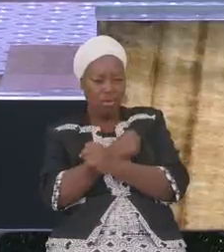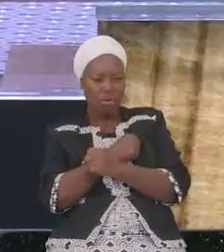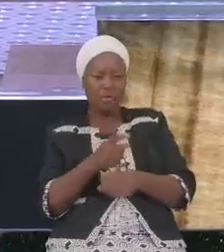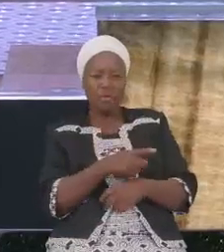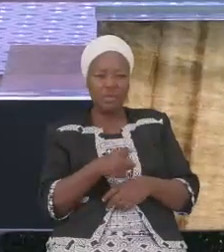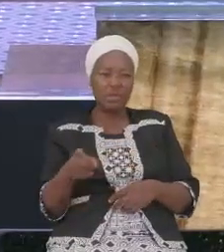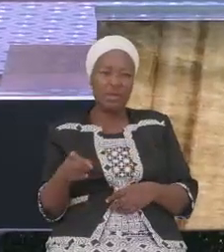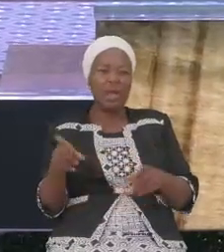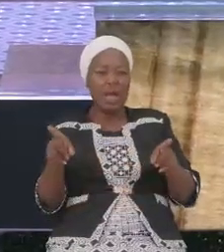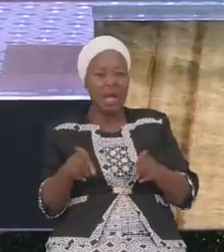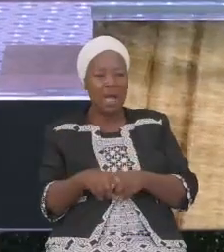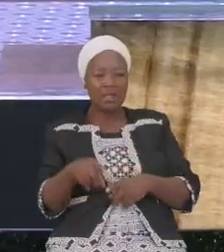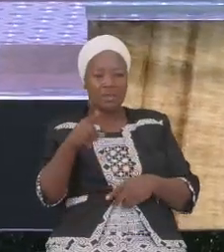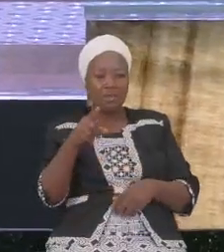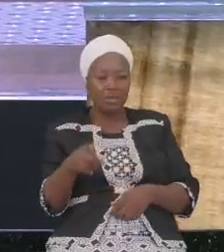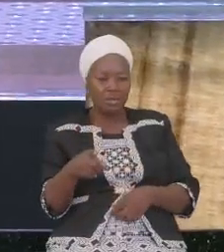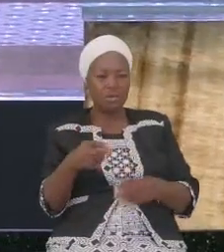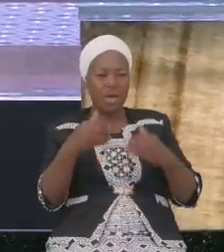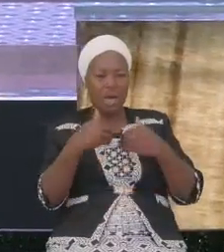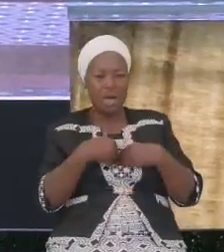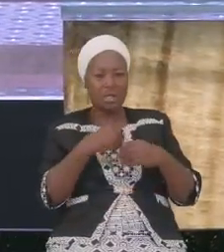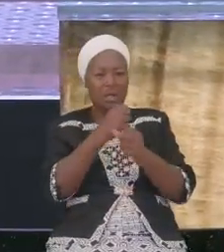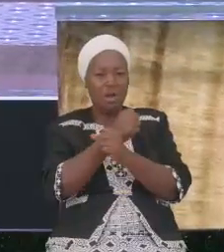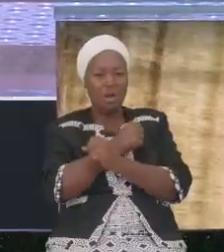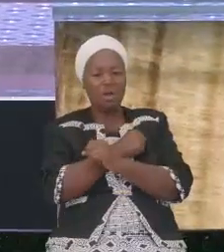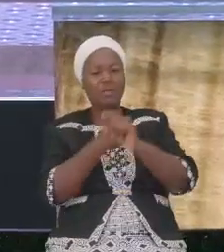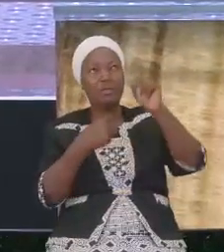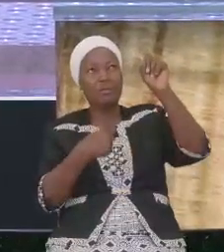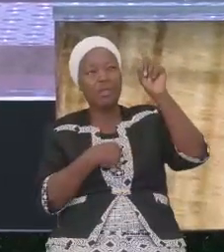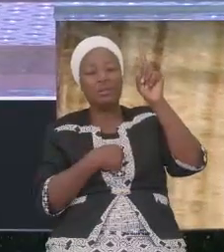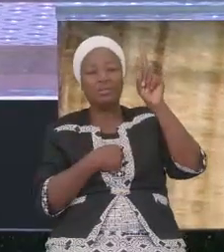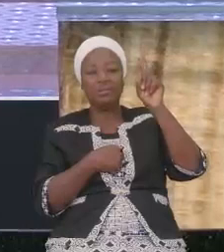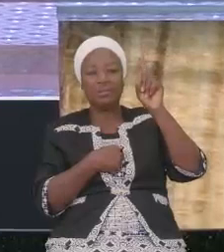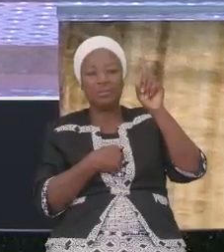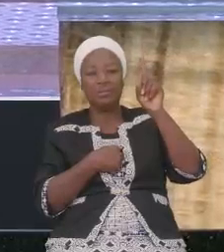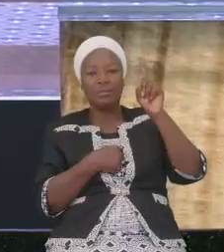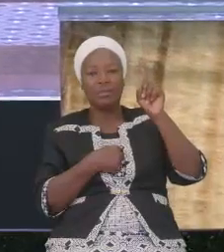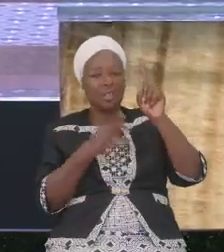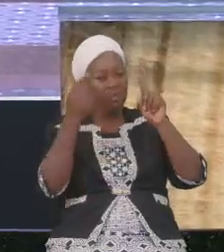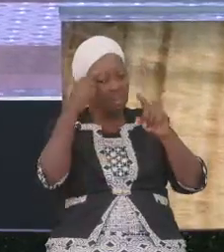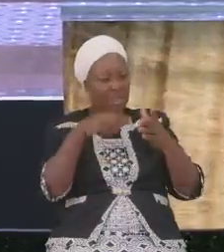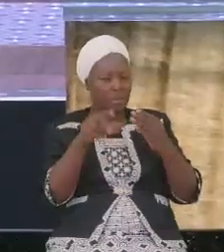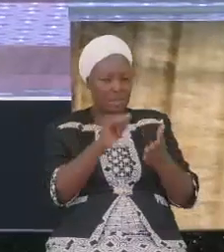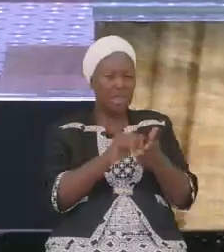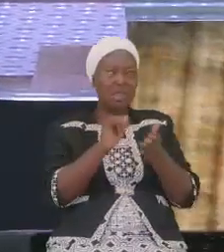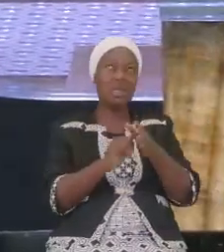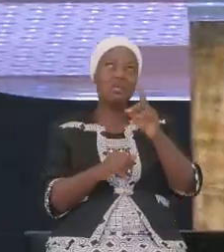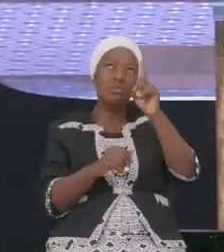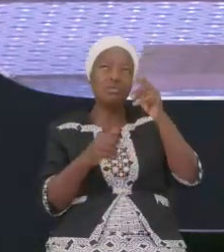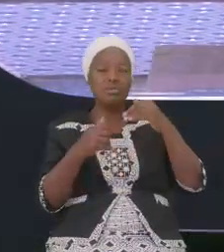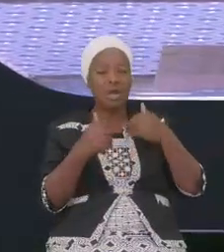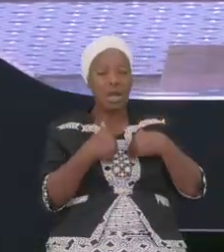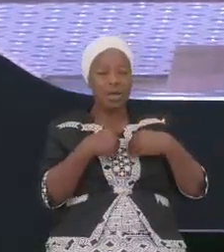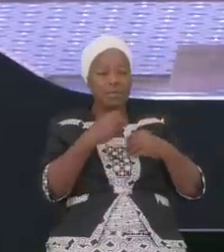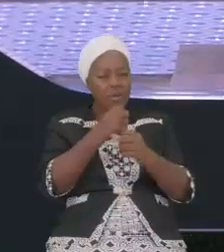them as thou hast loved me. Do you ever think about that? That thou hast